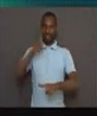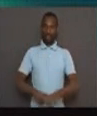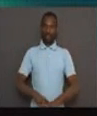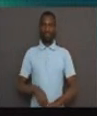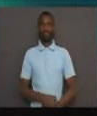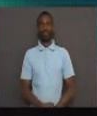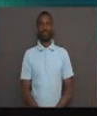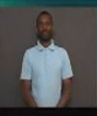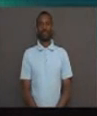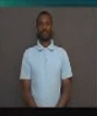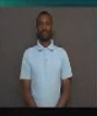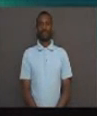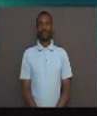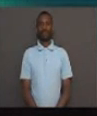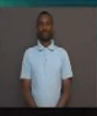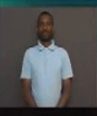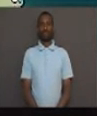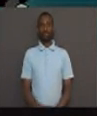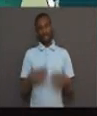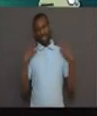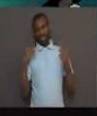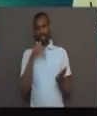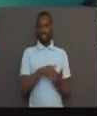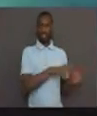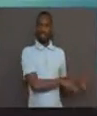Let's get back to our lesson.